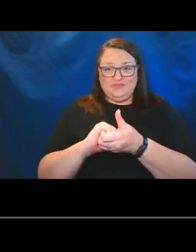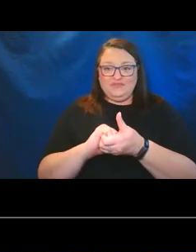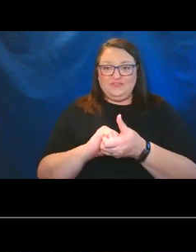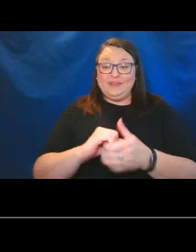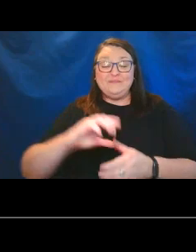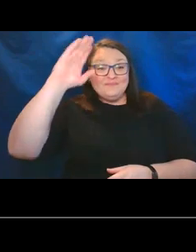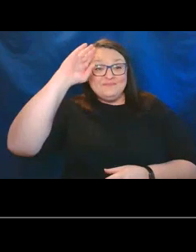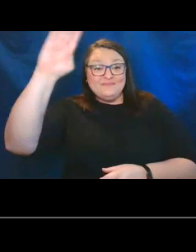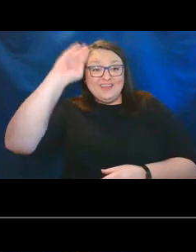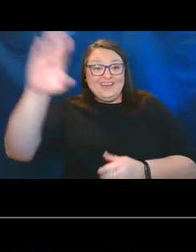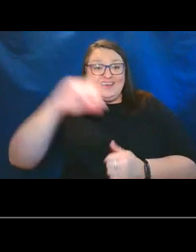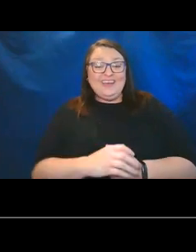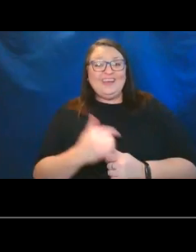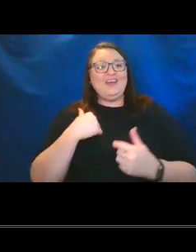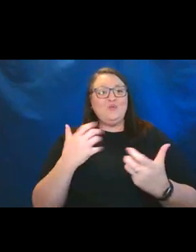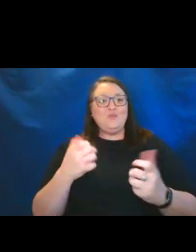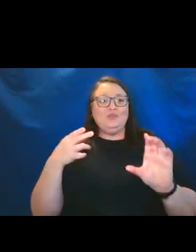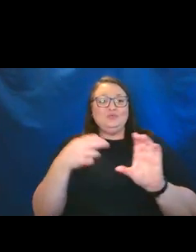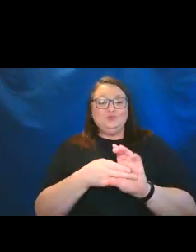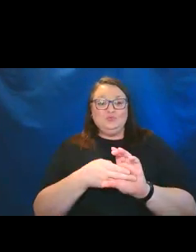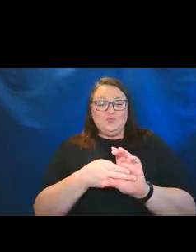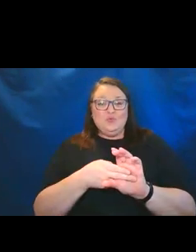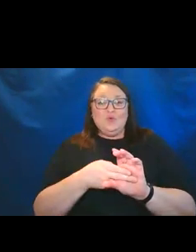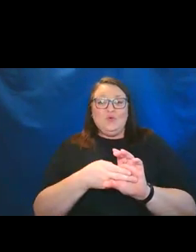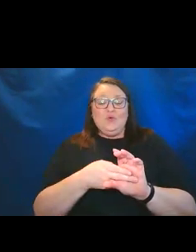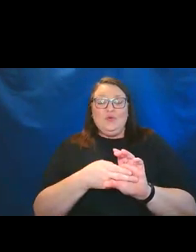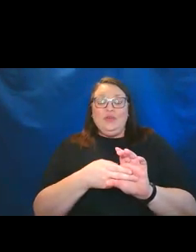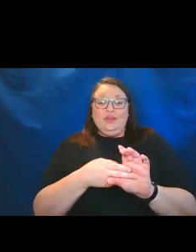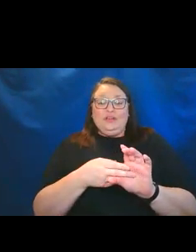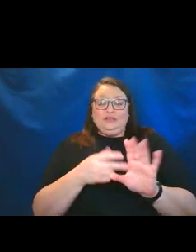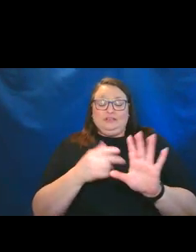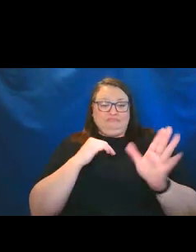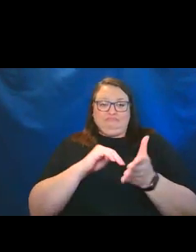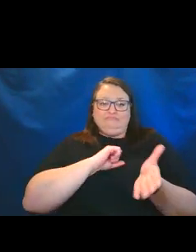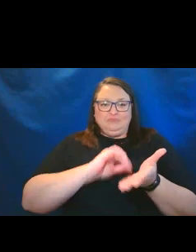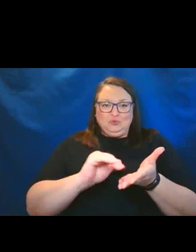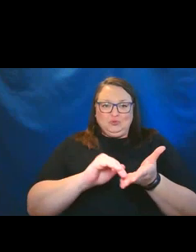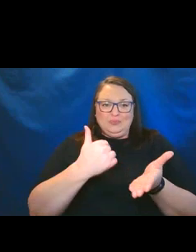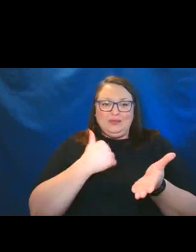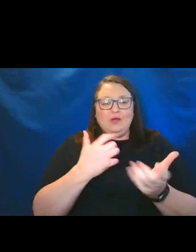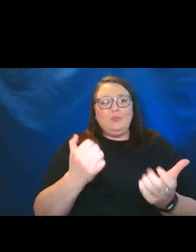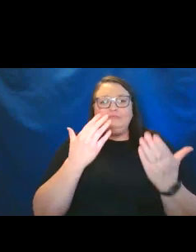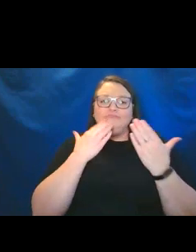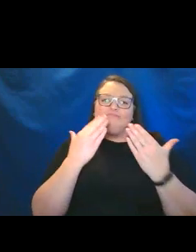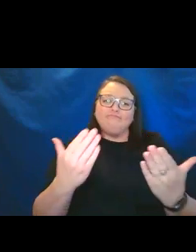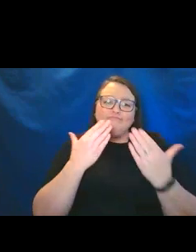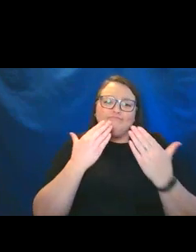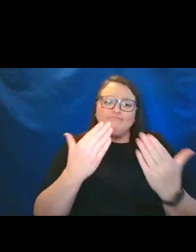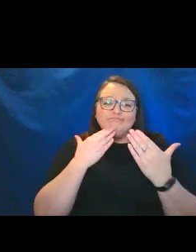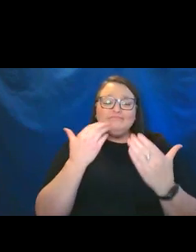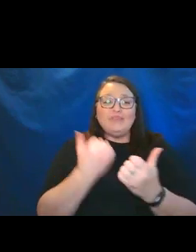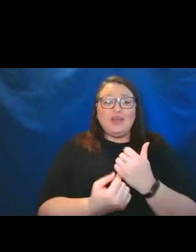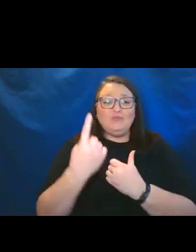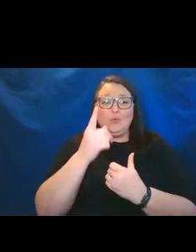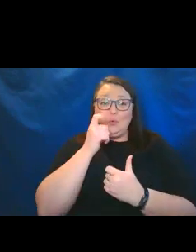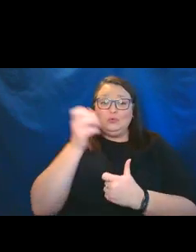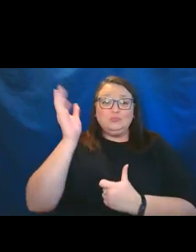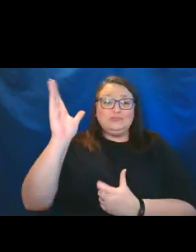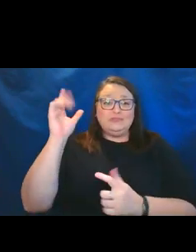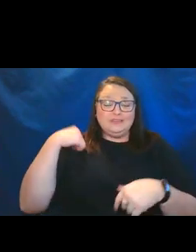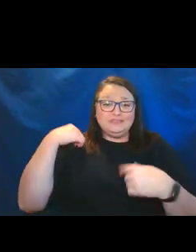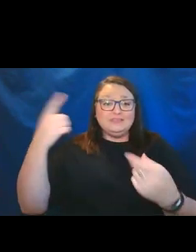Hi, I want to join in, excuse me, offering such gratitude to everyone who's presented.